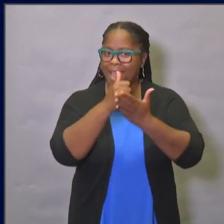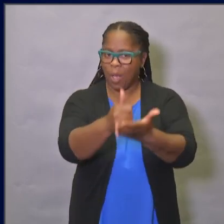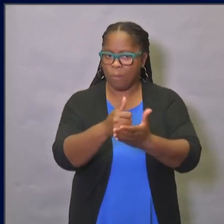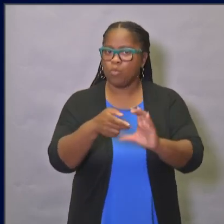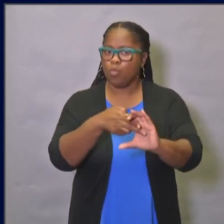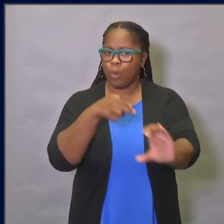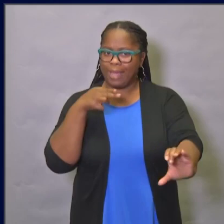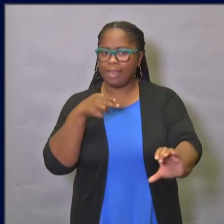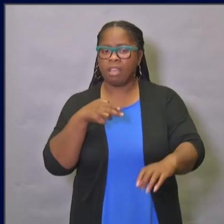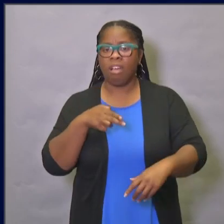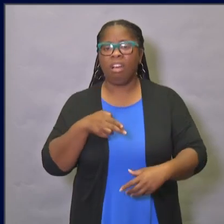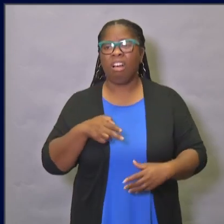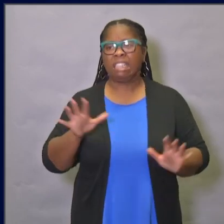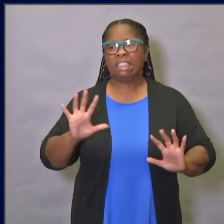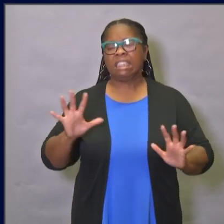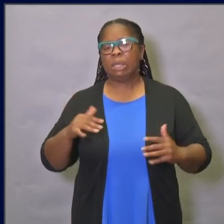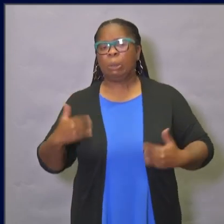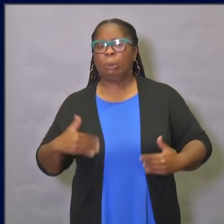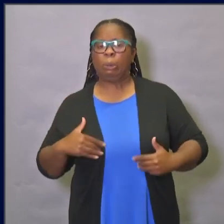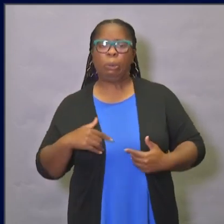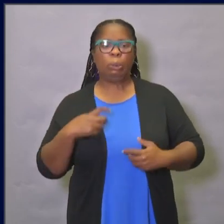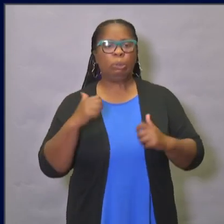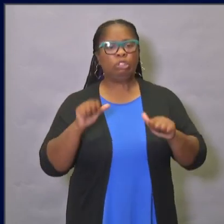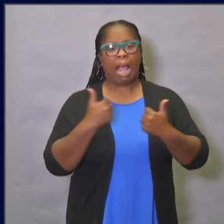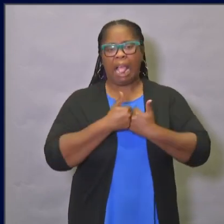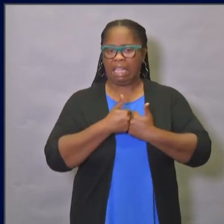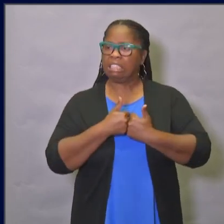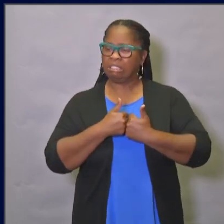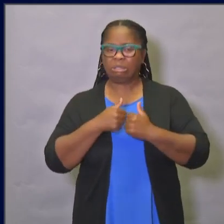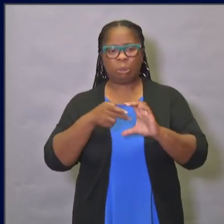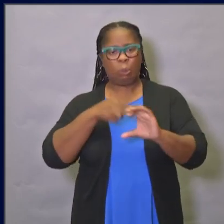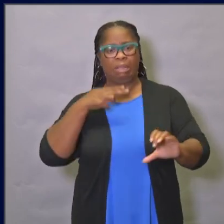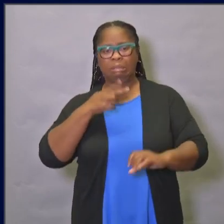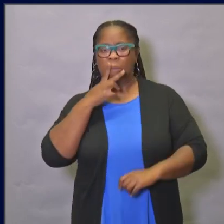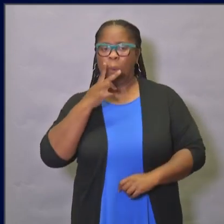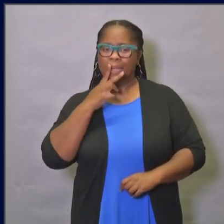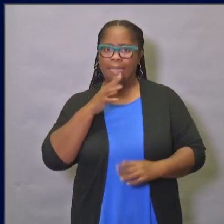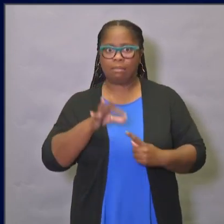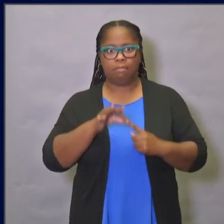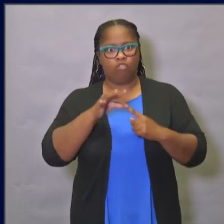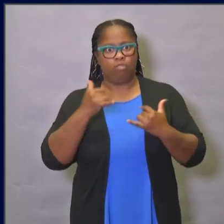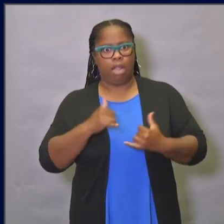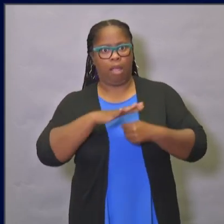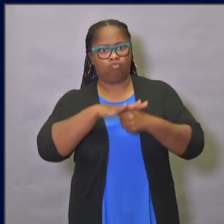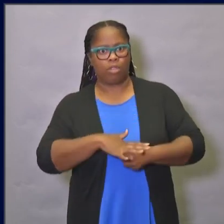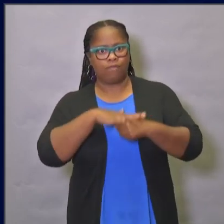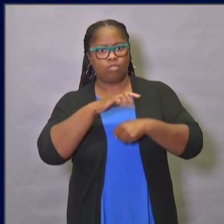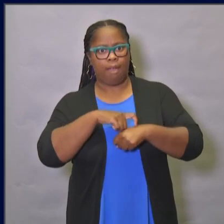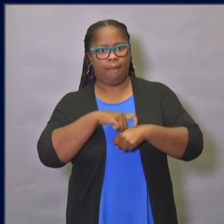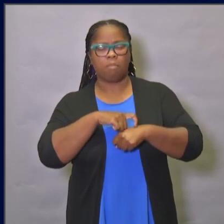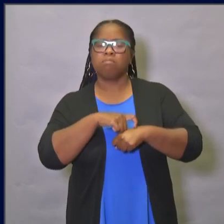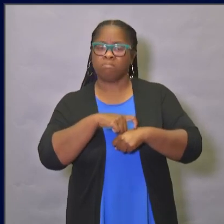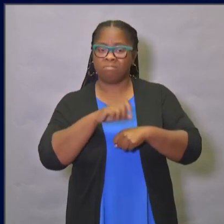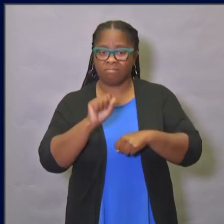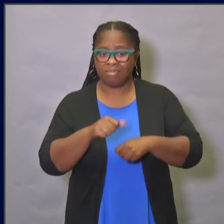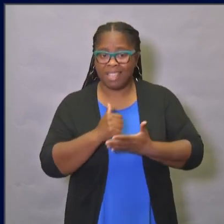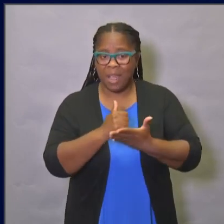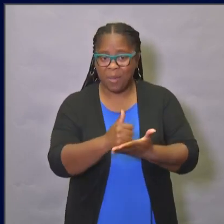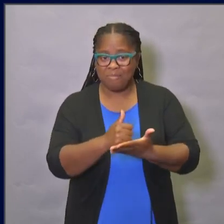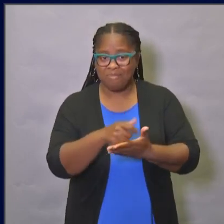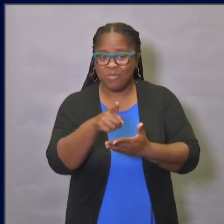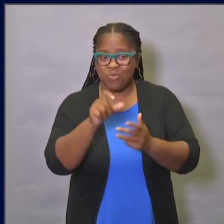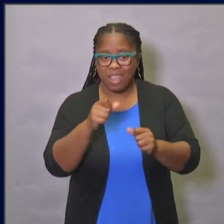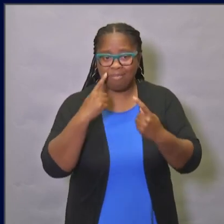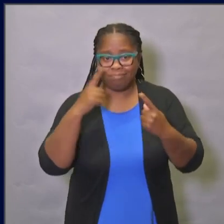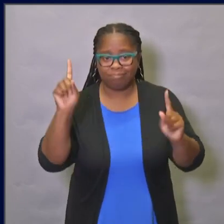daunting, especially during a pandemic, but we can help and it can be done. If you'd like help with quitting, you can